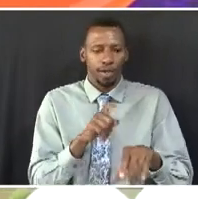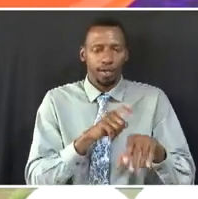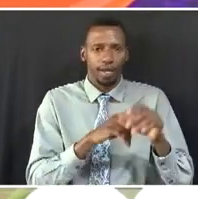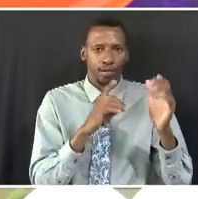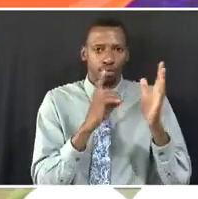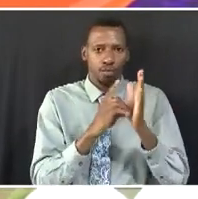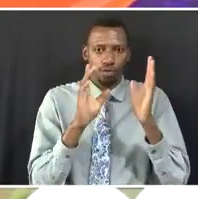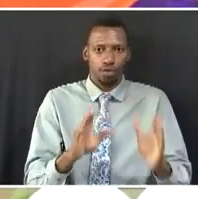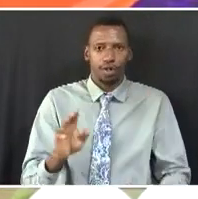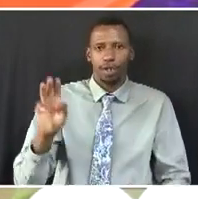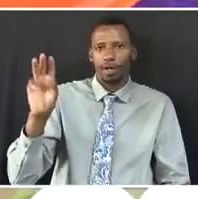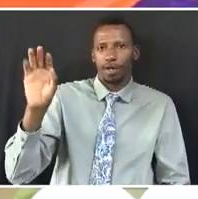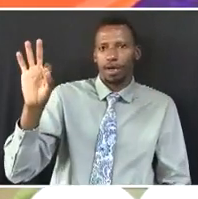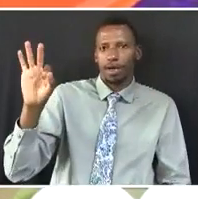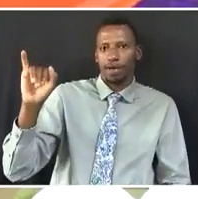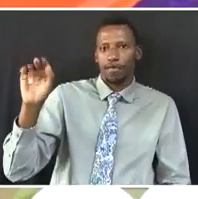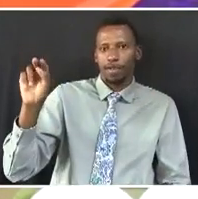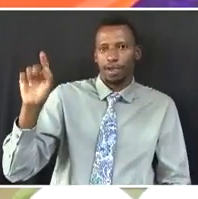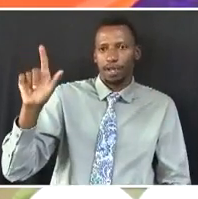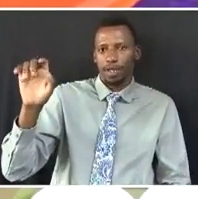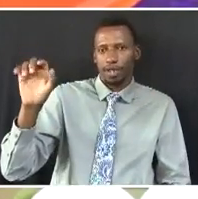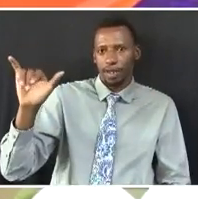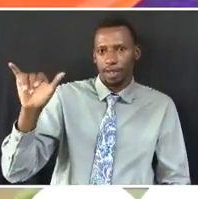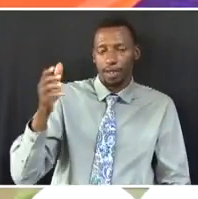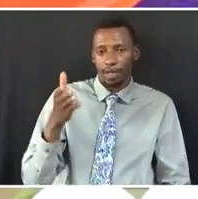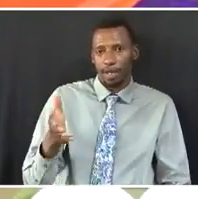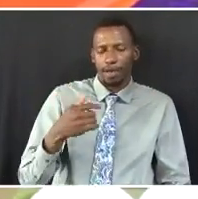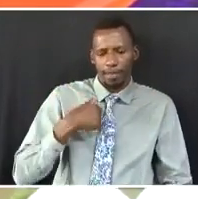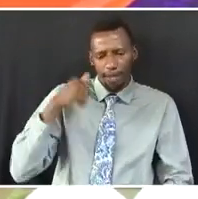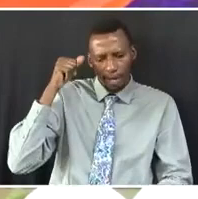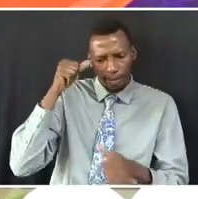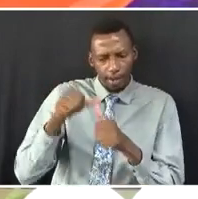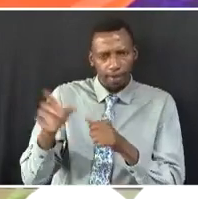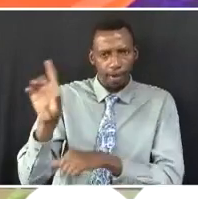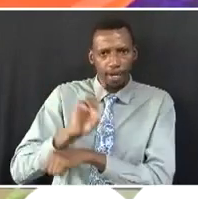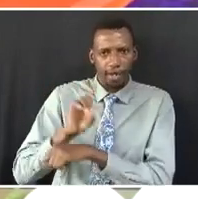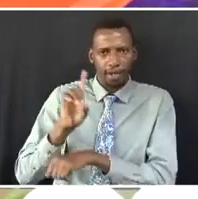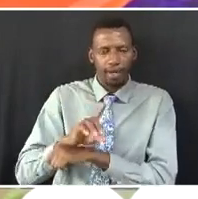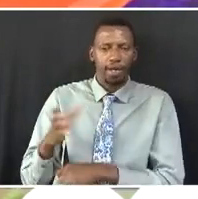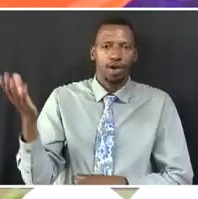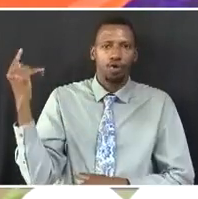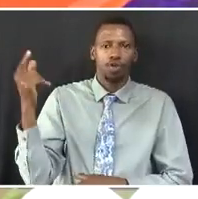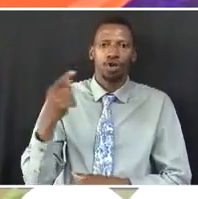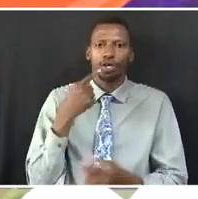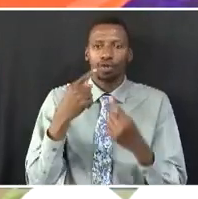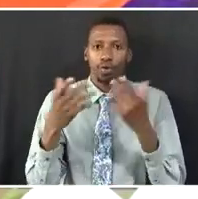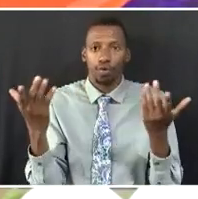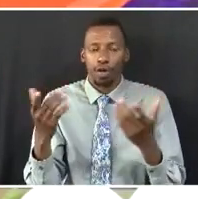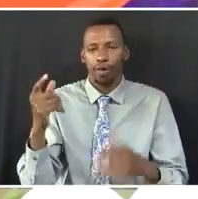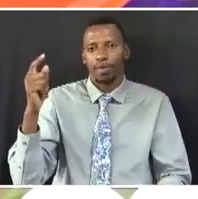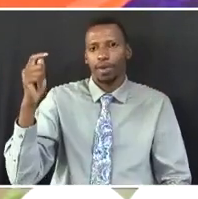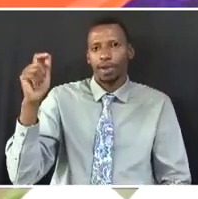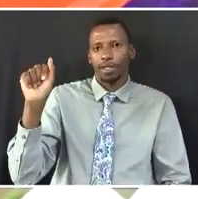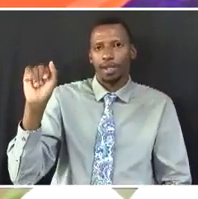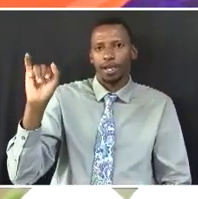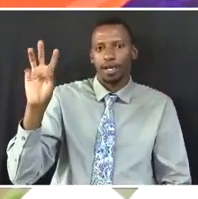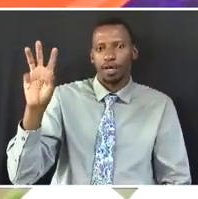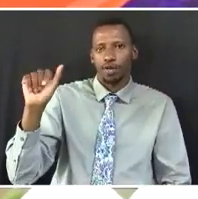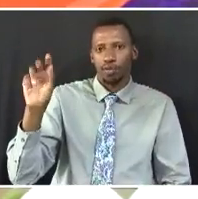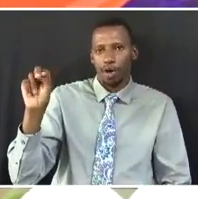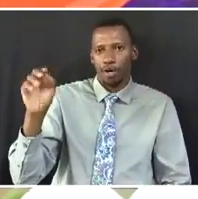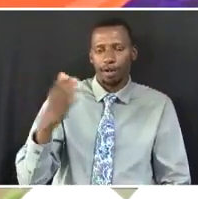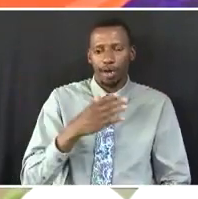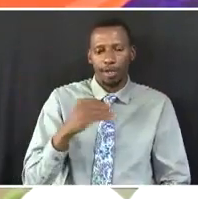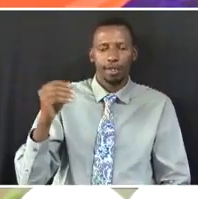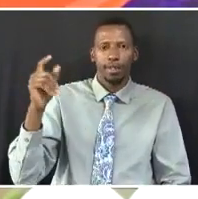here, I was remembering the days he spoke in Taipei, Taiwan, 2007, for the